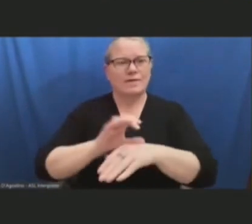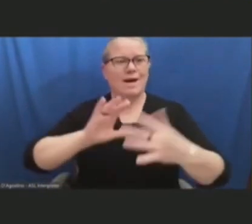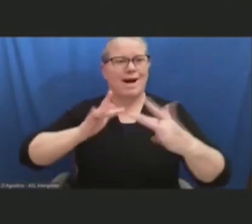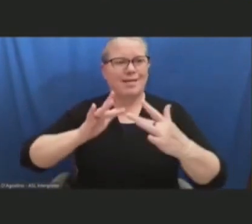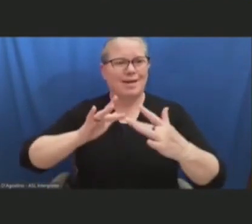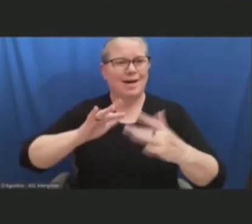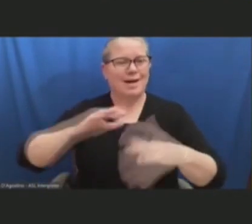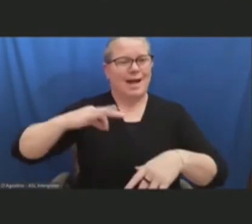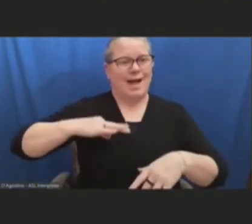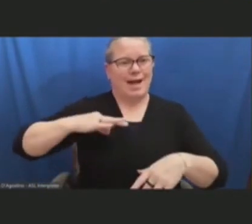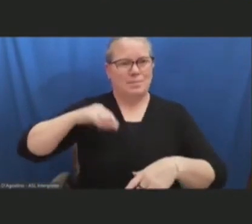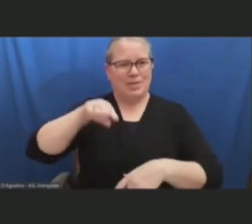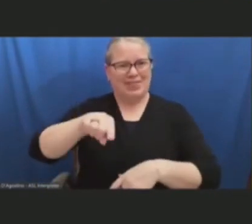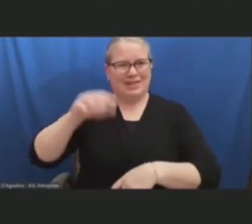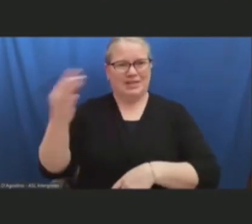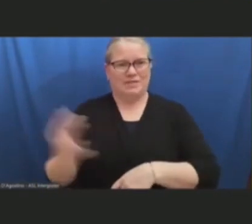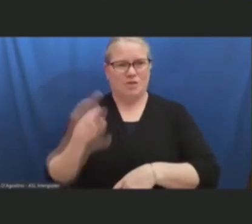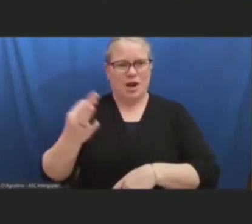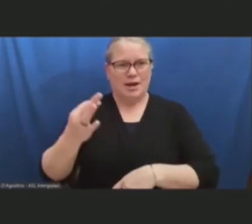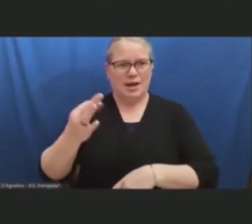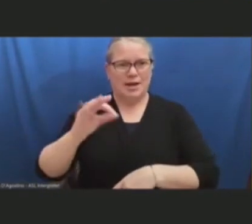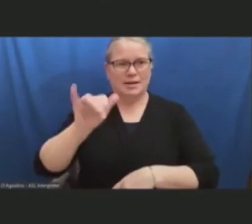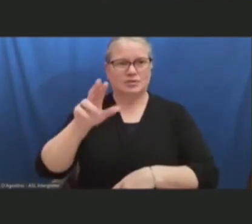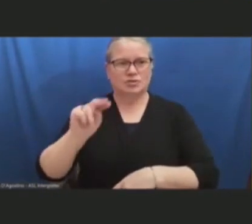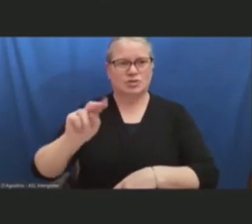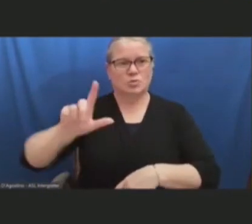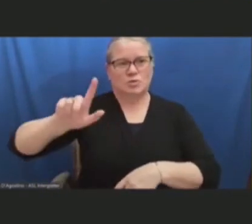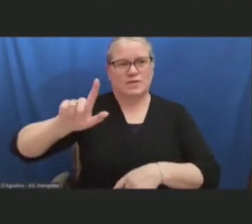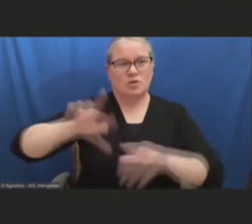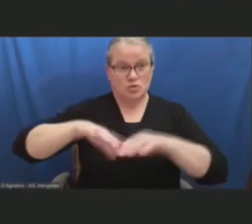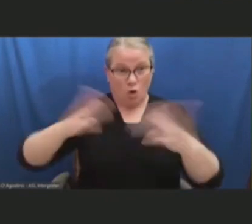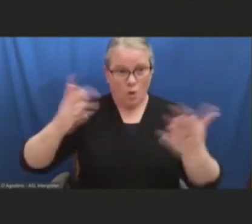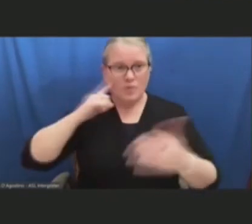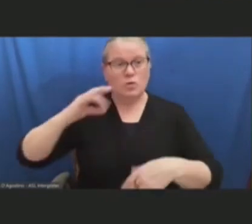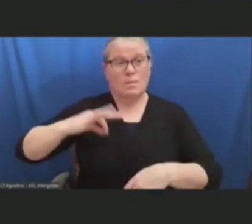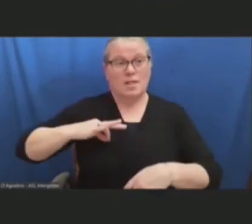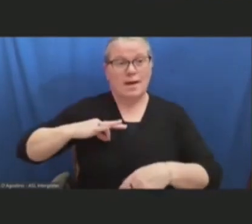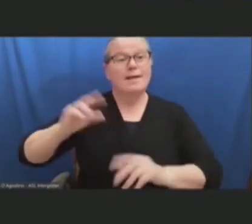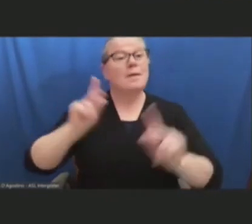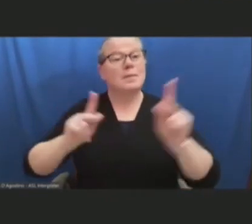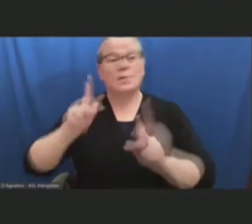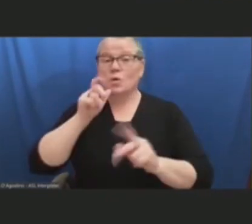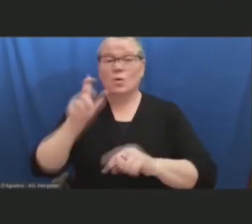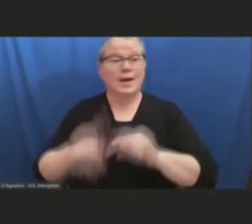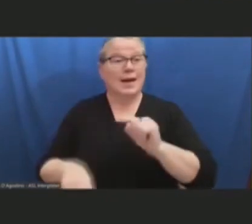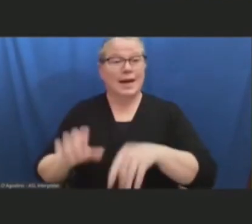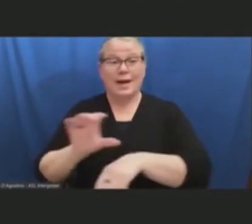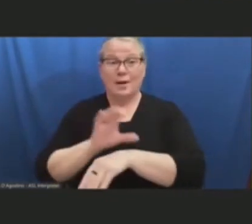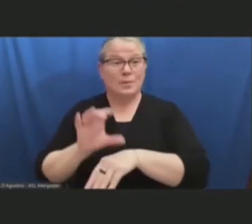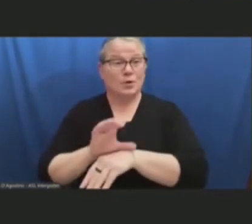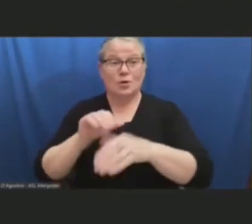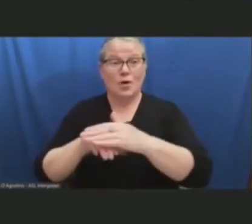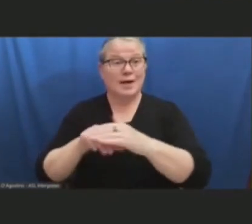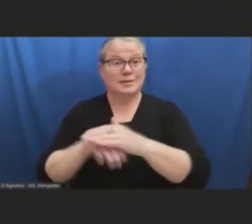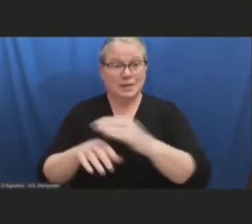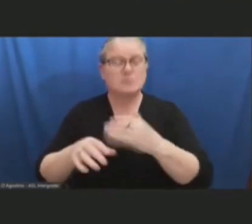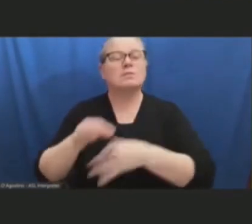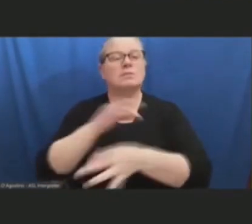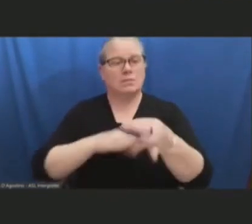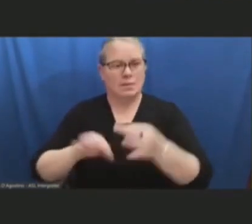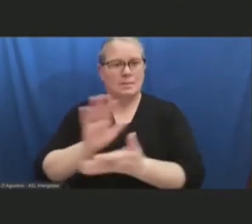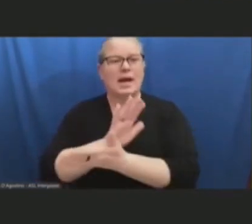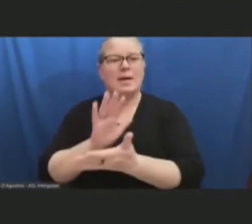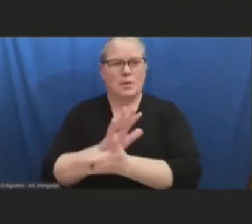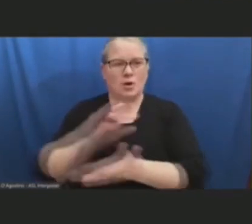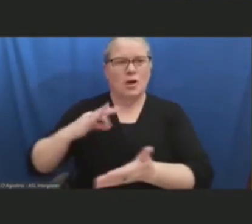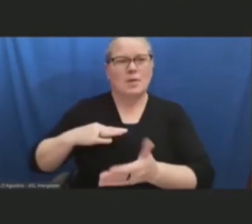this Friday, the 21st. And for individuals who do not have access to a computer, paper applications will be